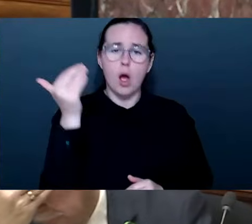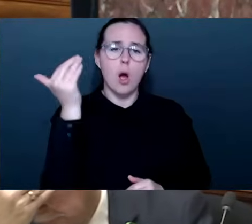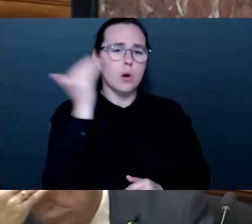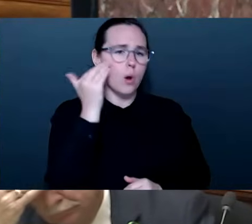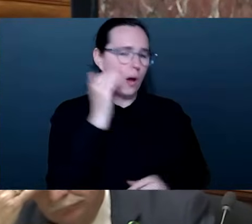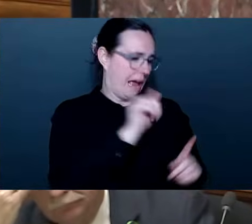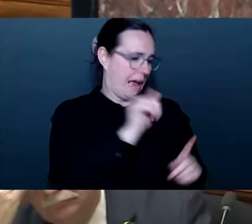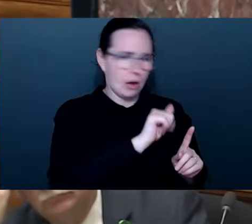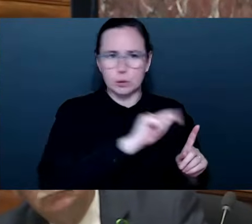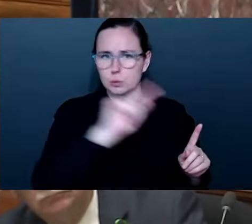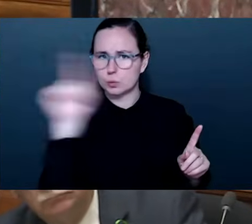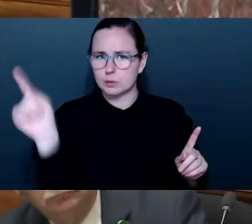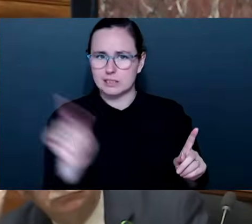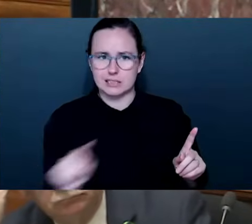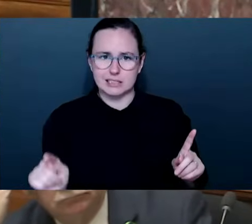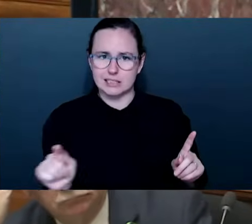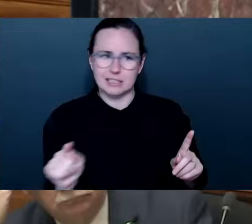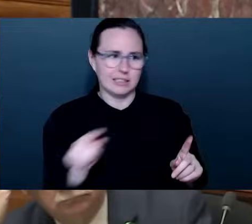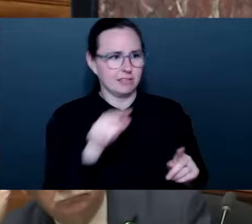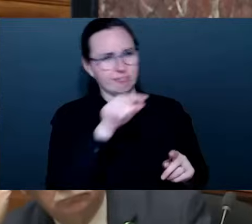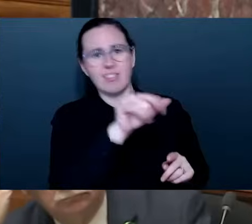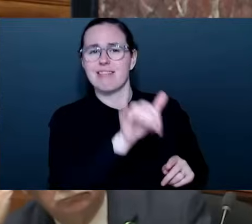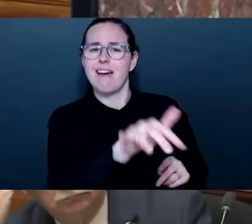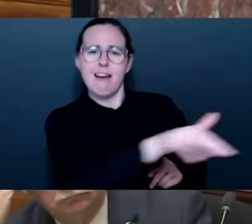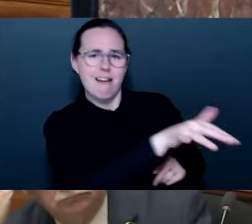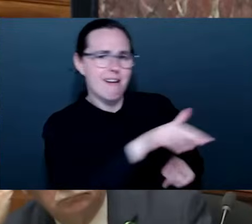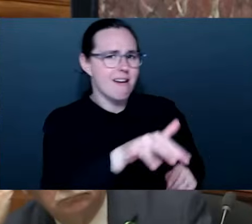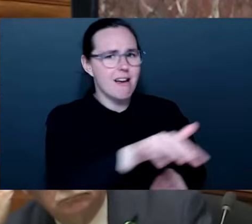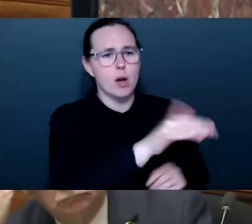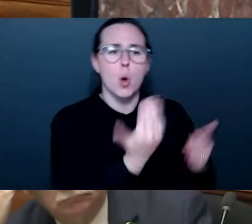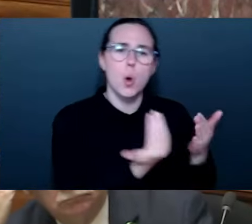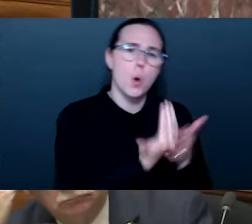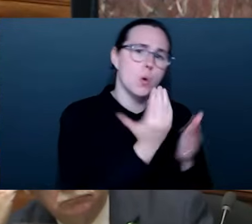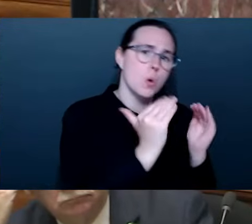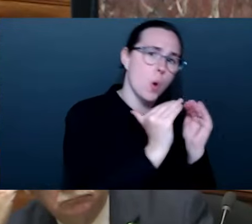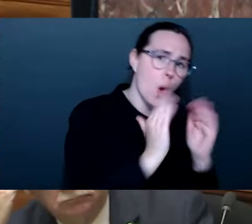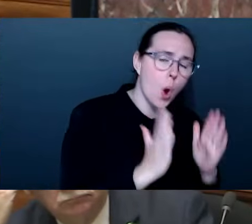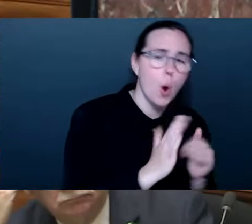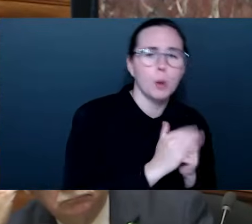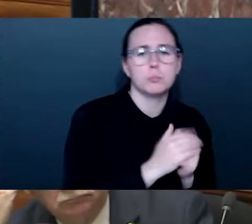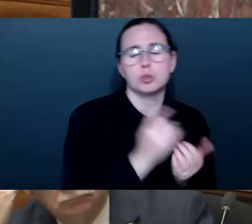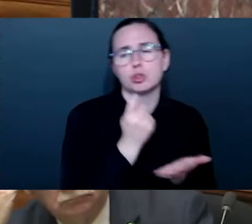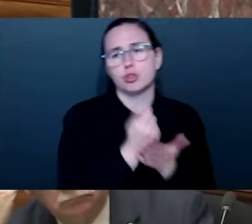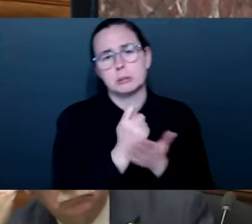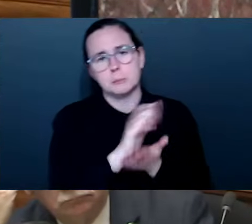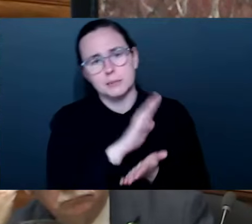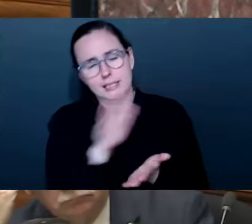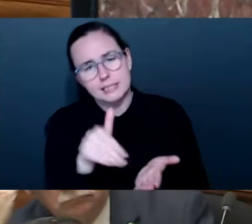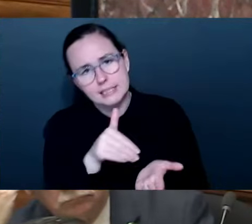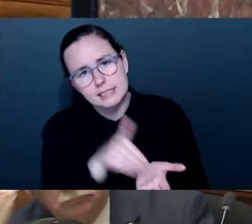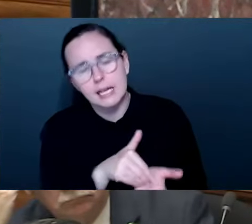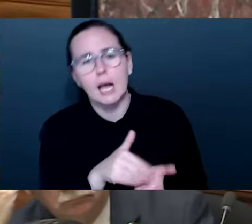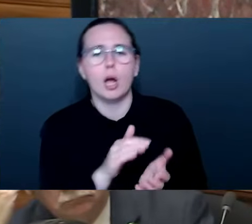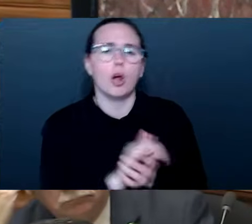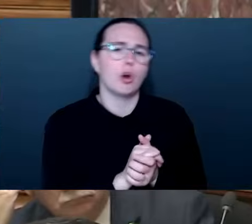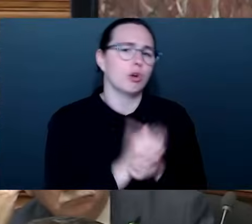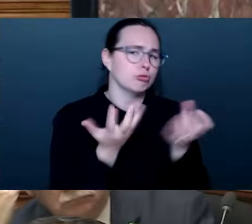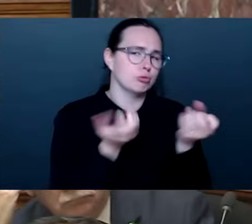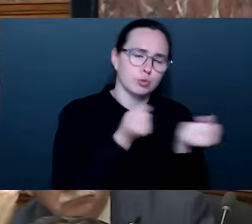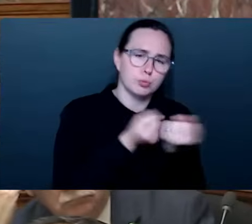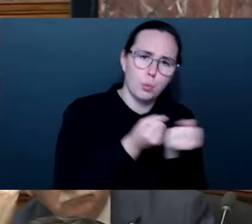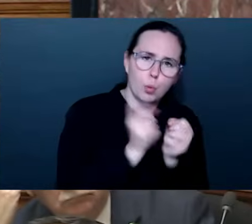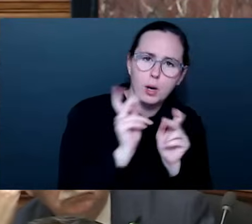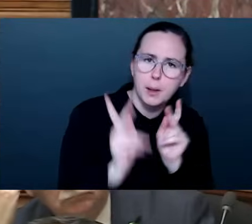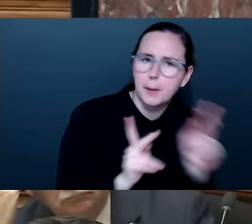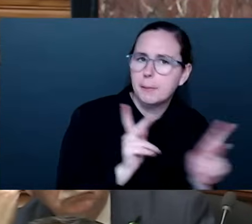and strengthening access to treatment services, working to better support people to access job training and more. Since